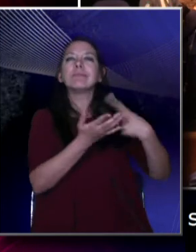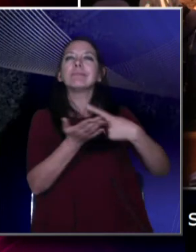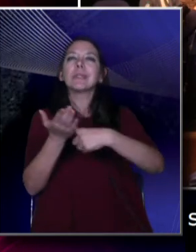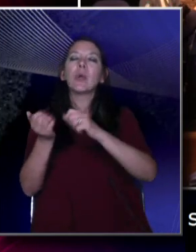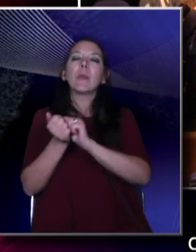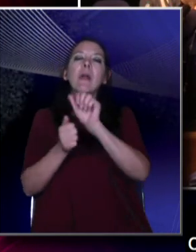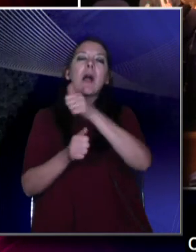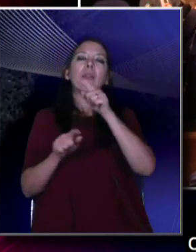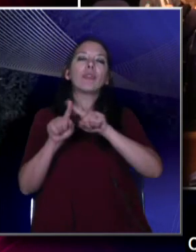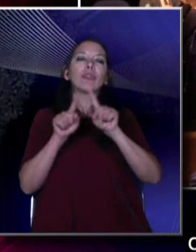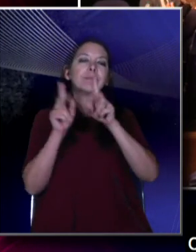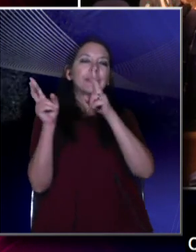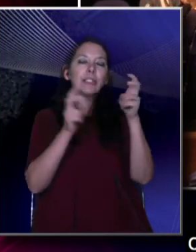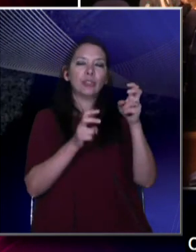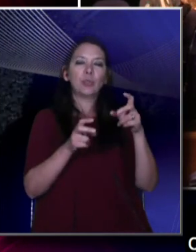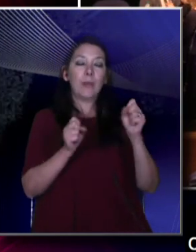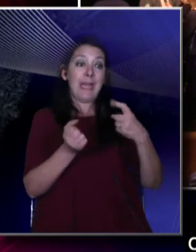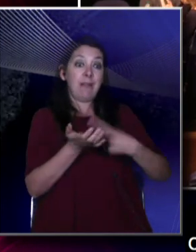later date.